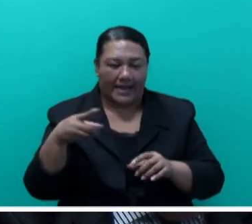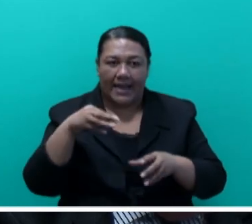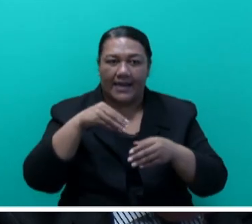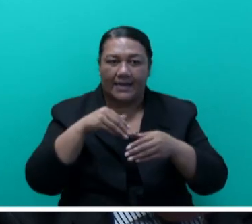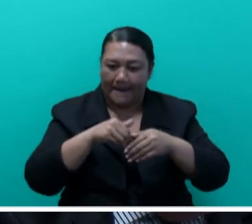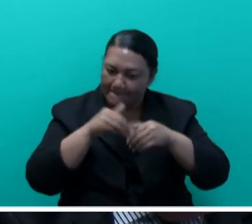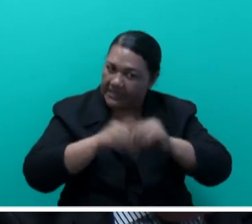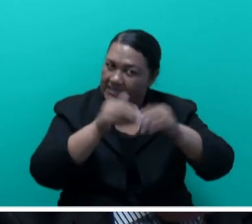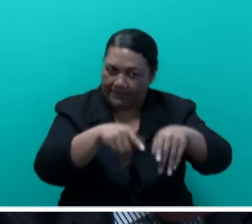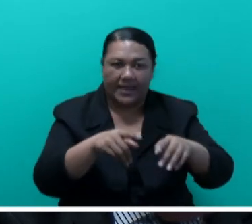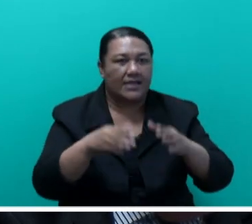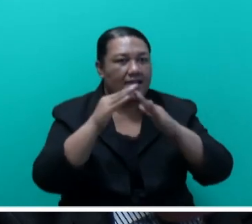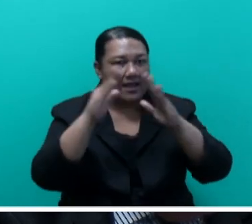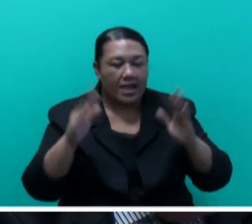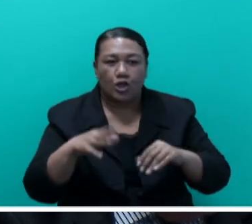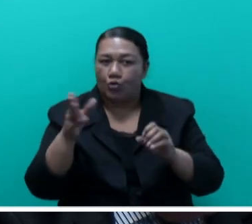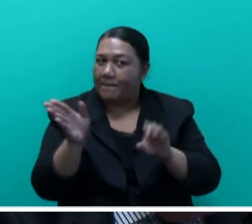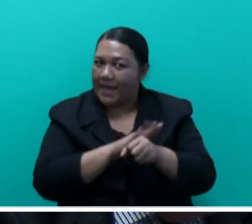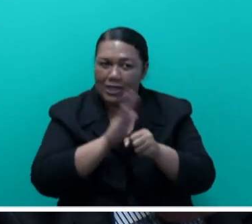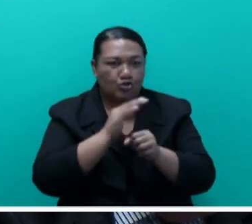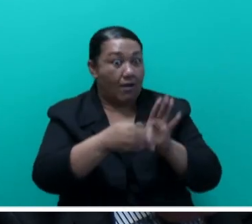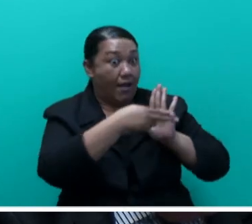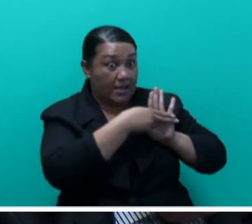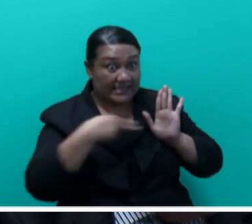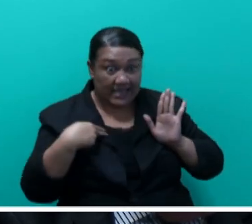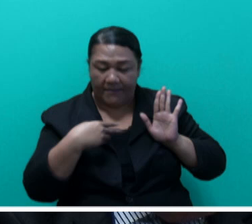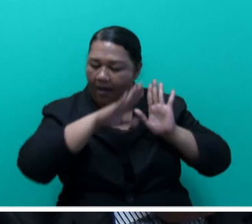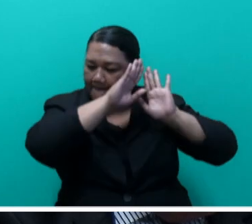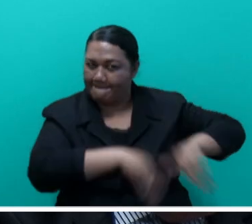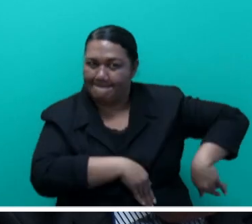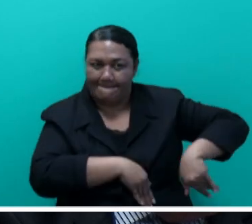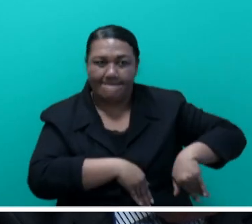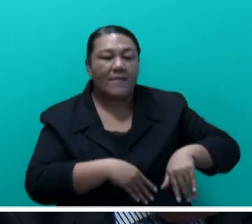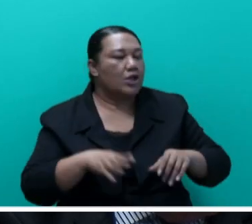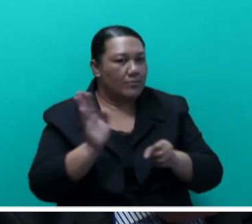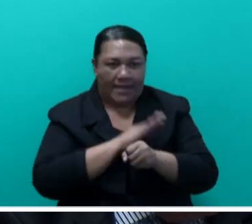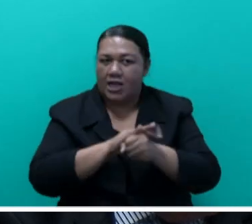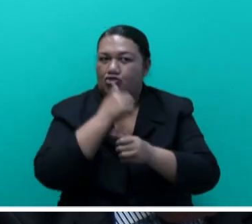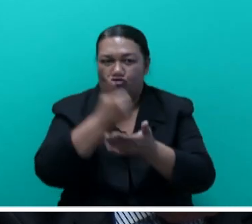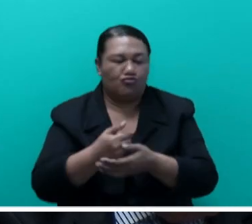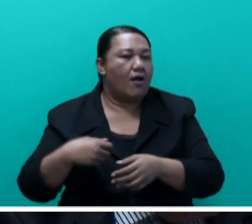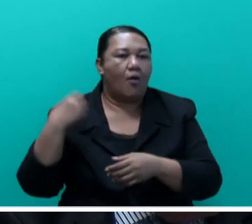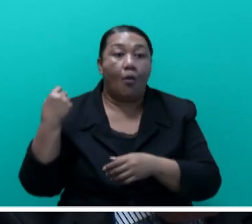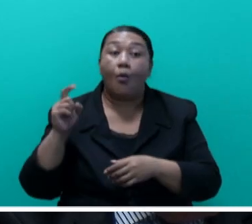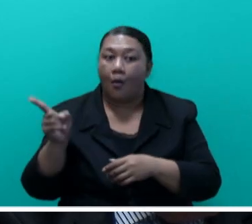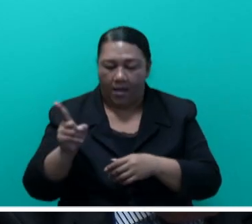the stereotype and cultural norms that have historically limited their involvement.